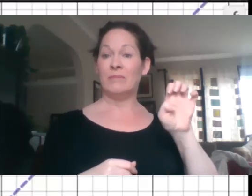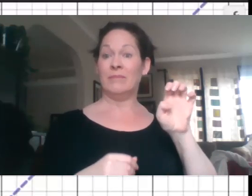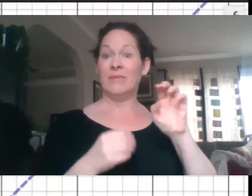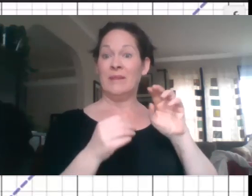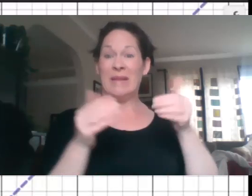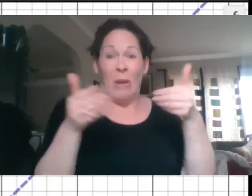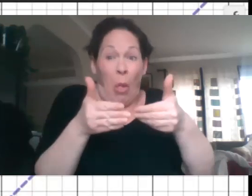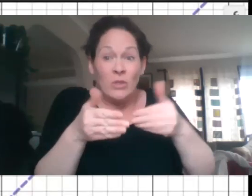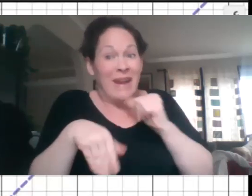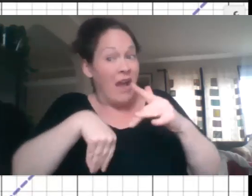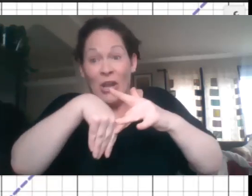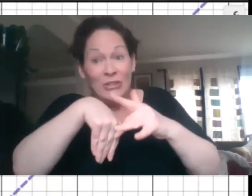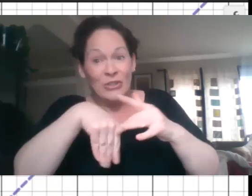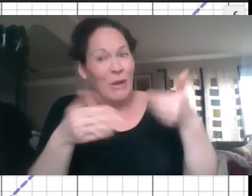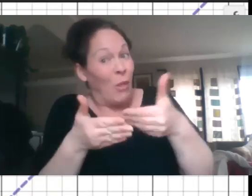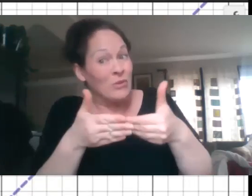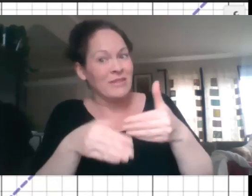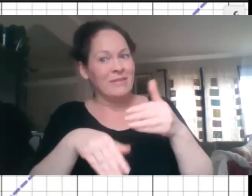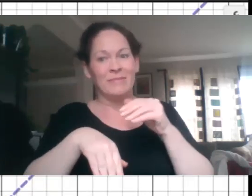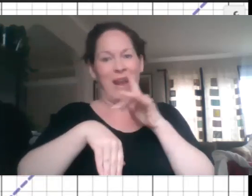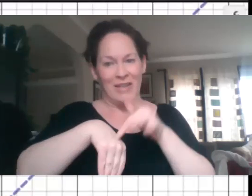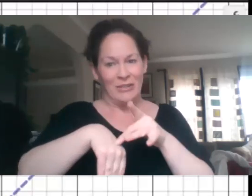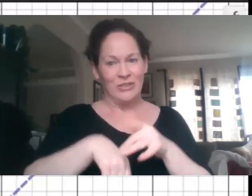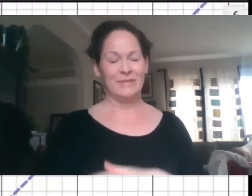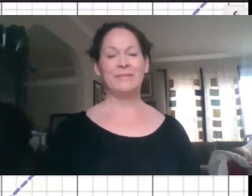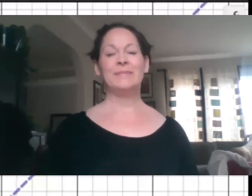Right? Well, why does it have a horizontal asymptote?